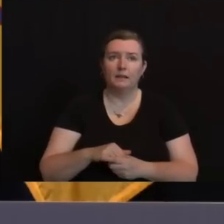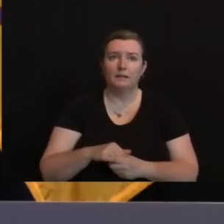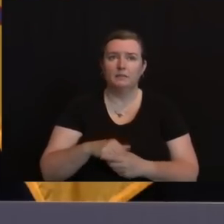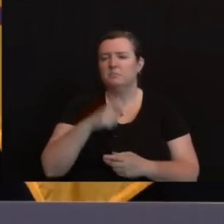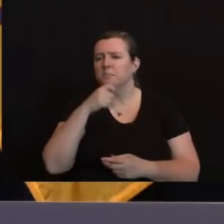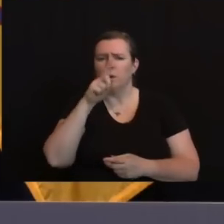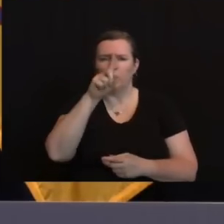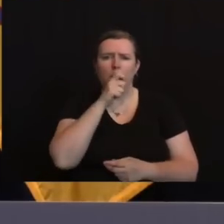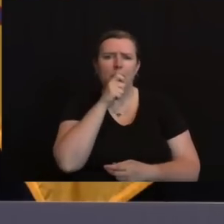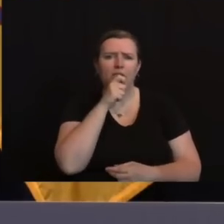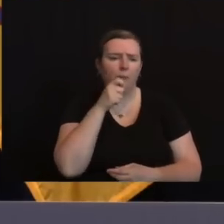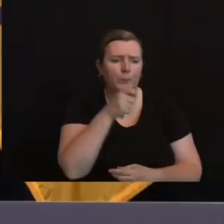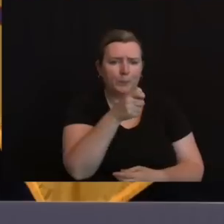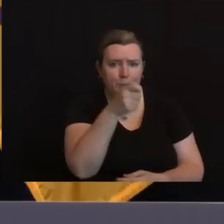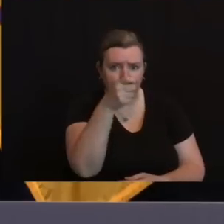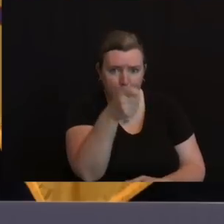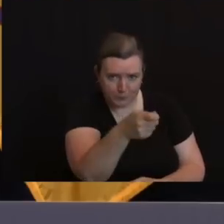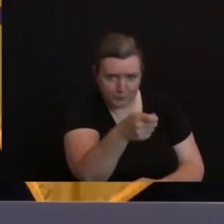coming in here.